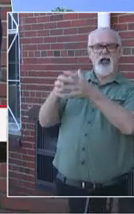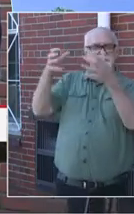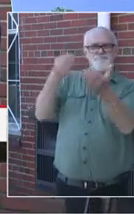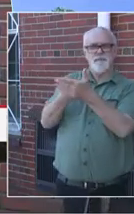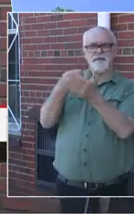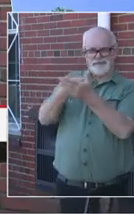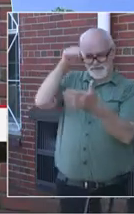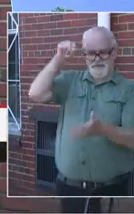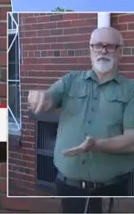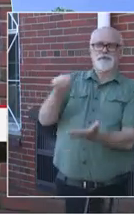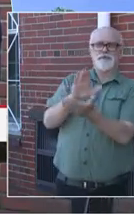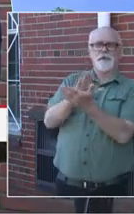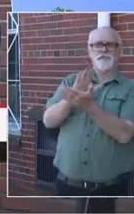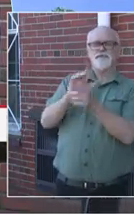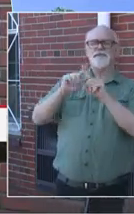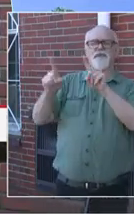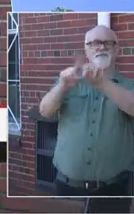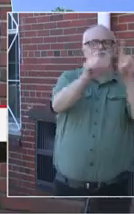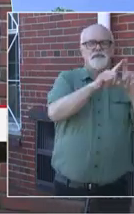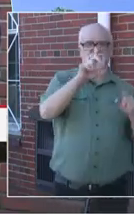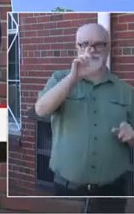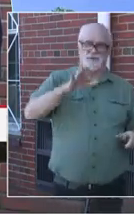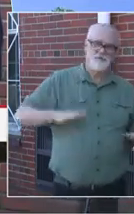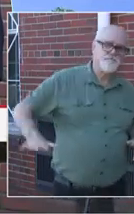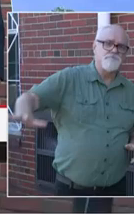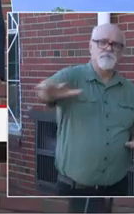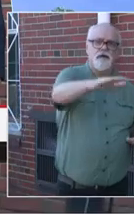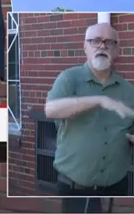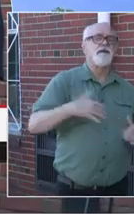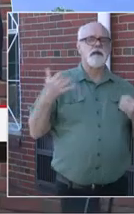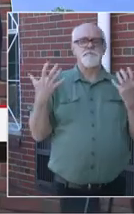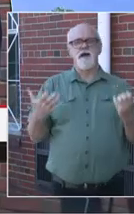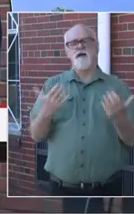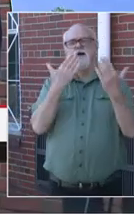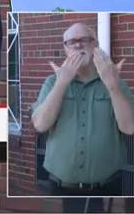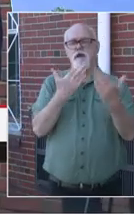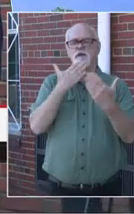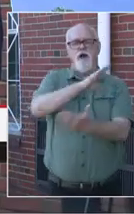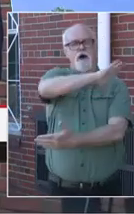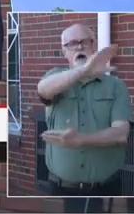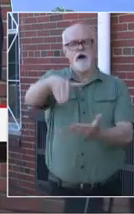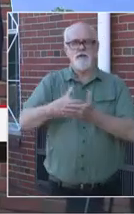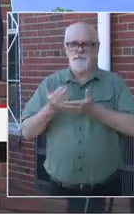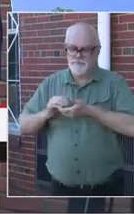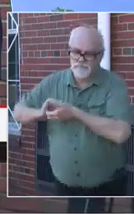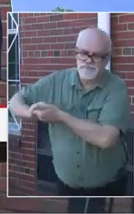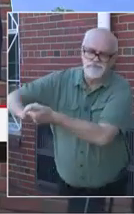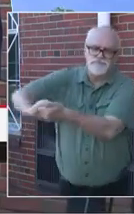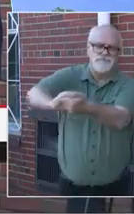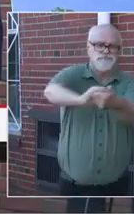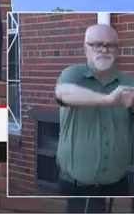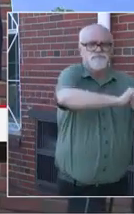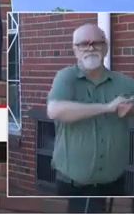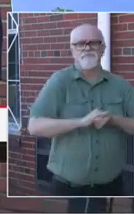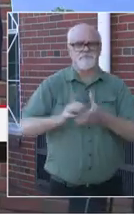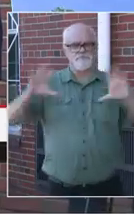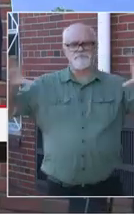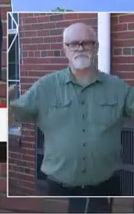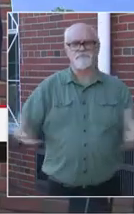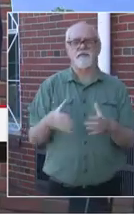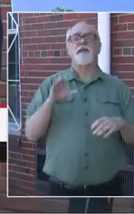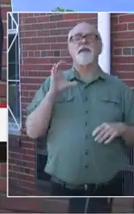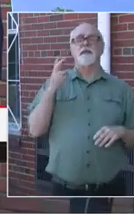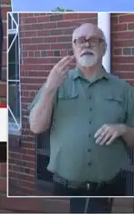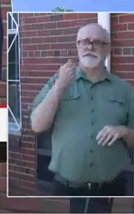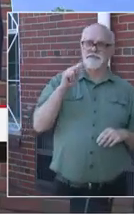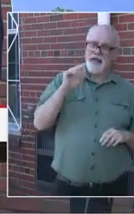improvement plan. I want to thank our education partners, Deputy Mayor Kine, Superintendent Mitchell, Dr. Farabee and his wonderful team at